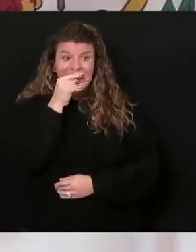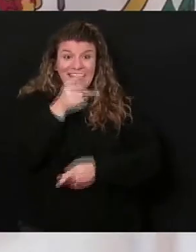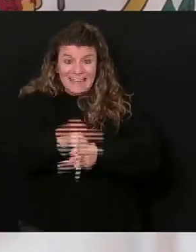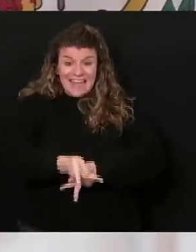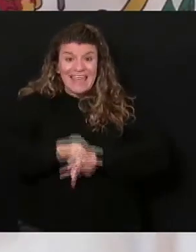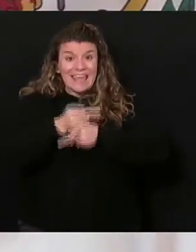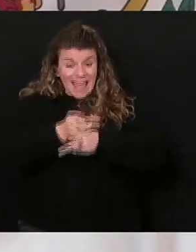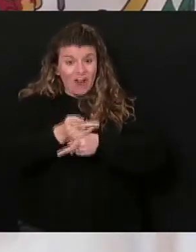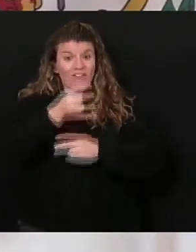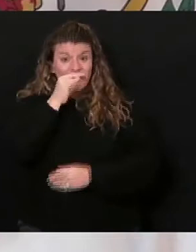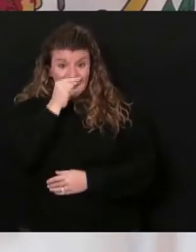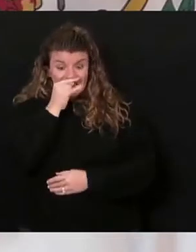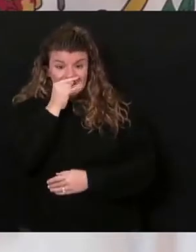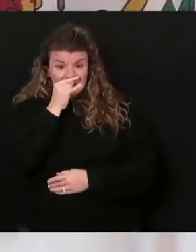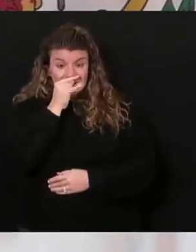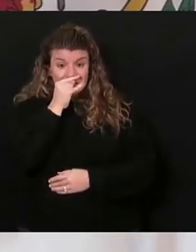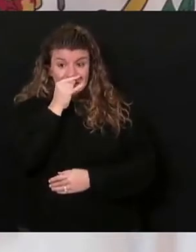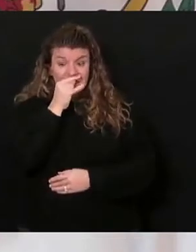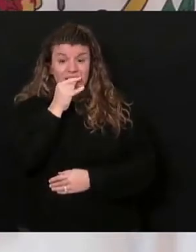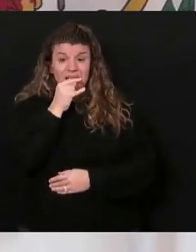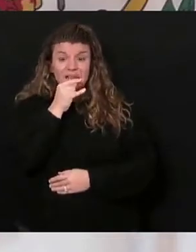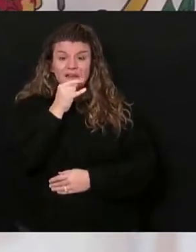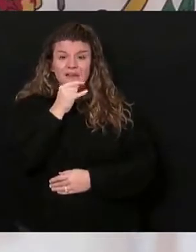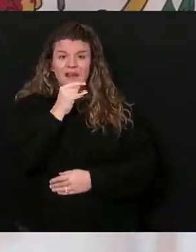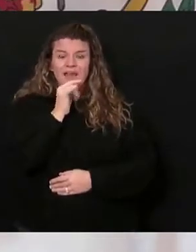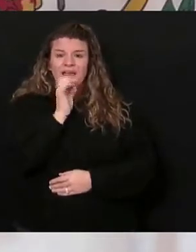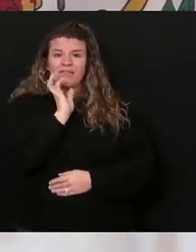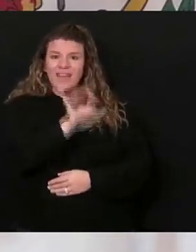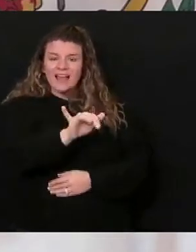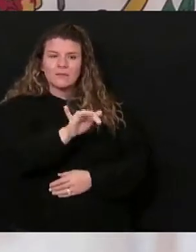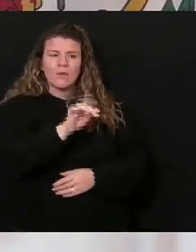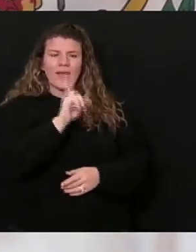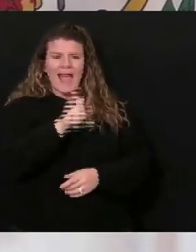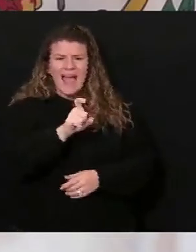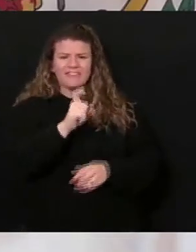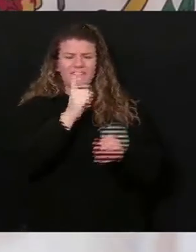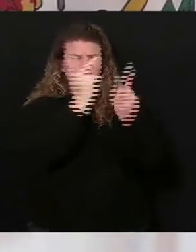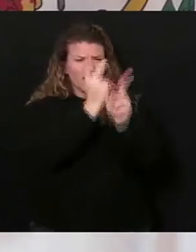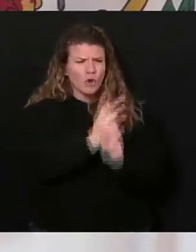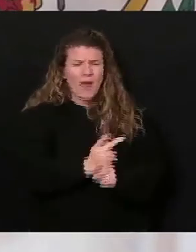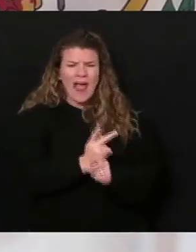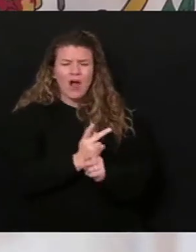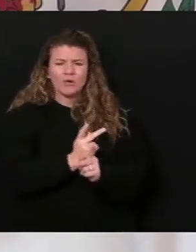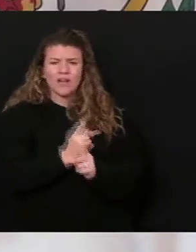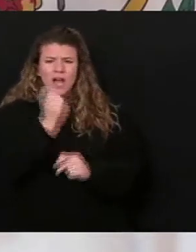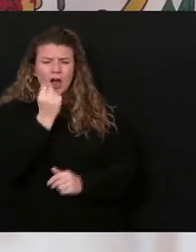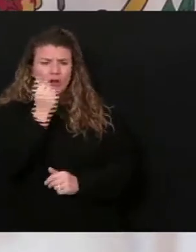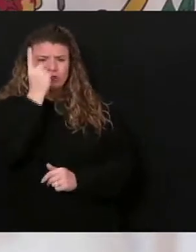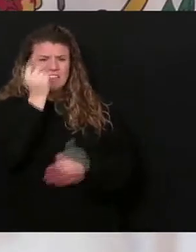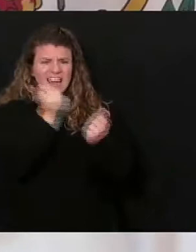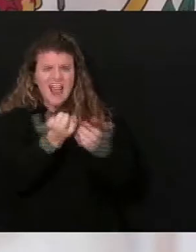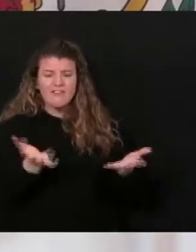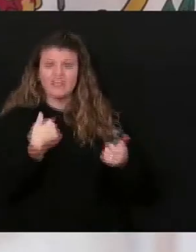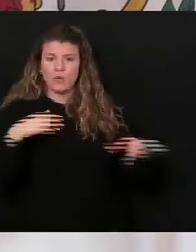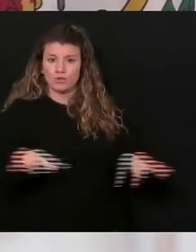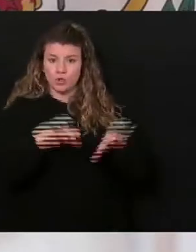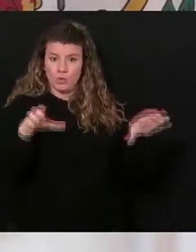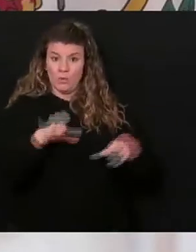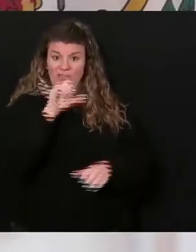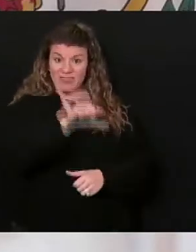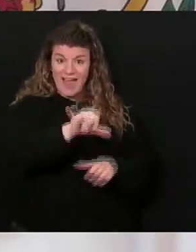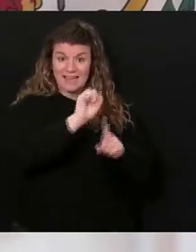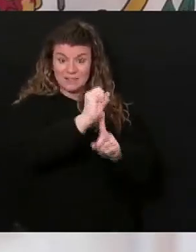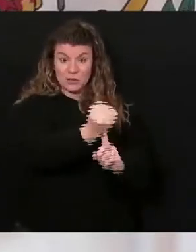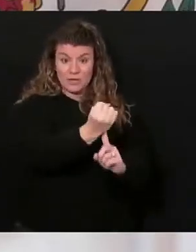kids, how we absolutely are on top of every single aspect of what we're doing here.